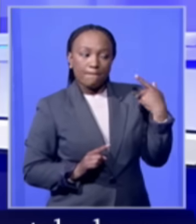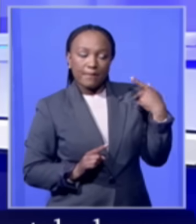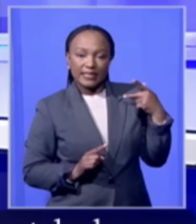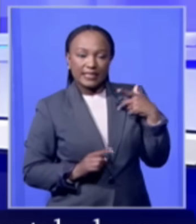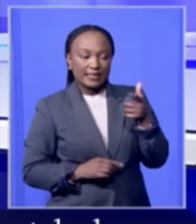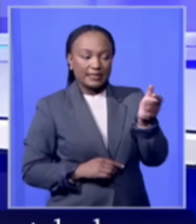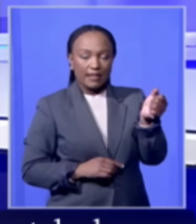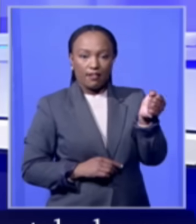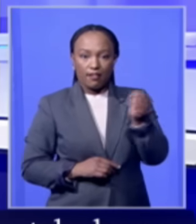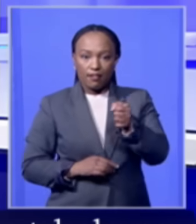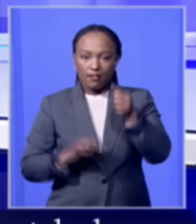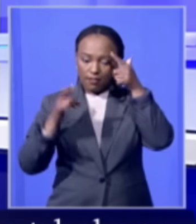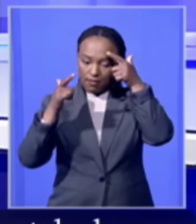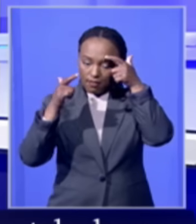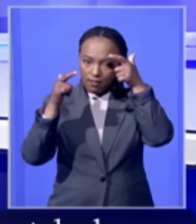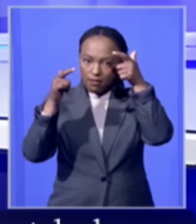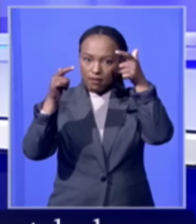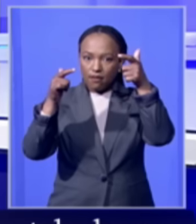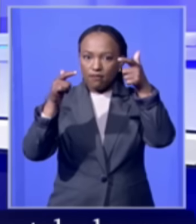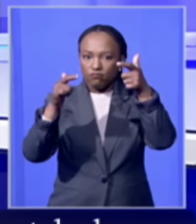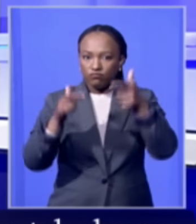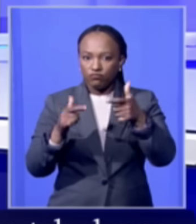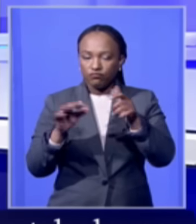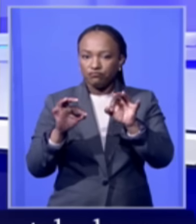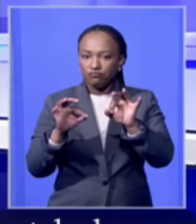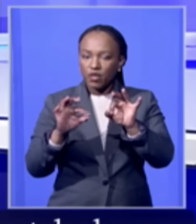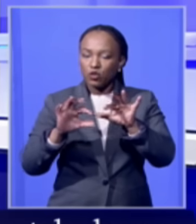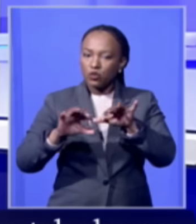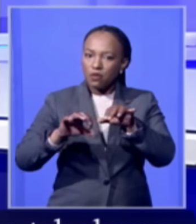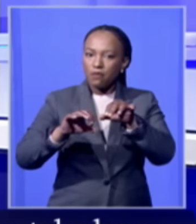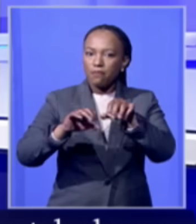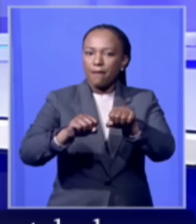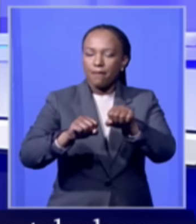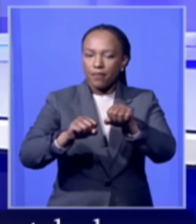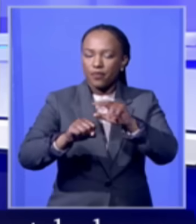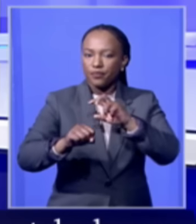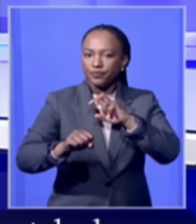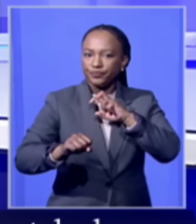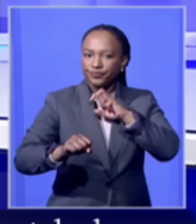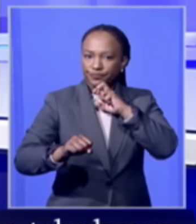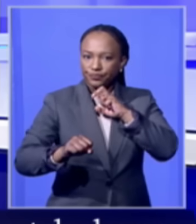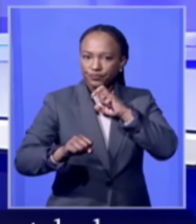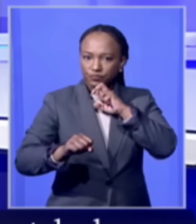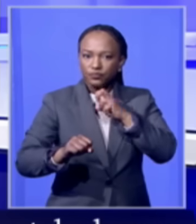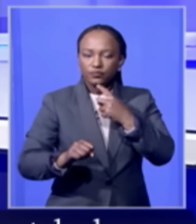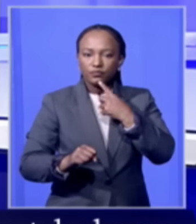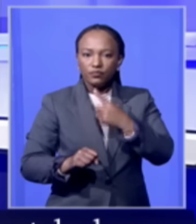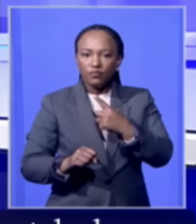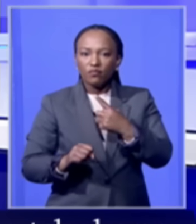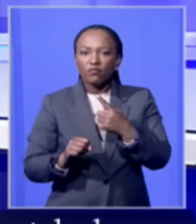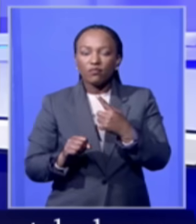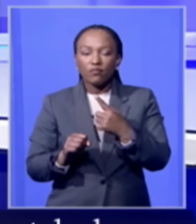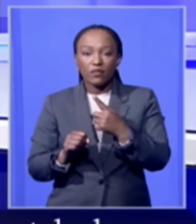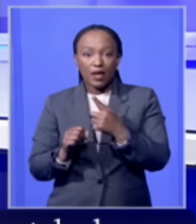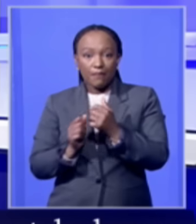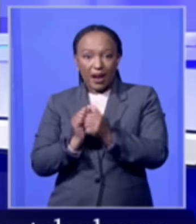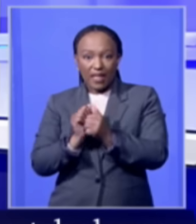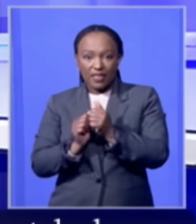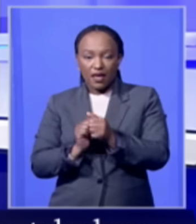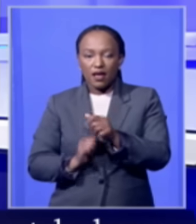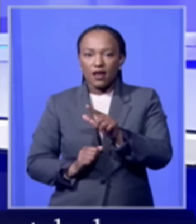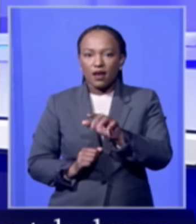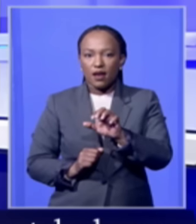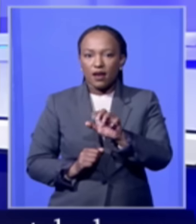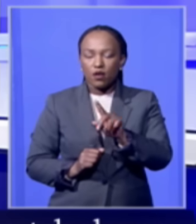motšatši bjalo ka motho wa maleba go tsorama setulo sa bogoši. Lekgotla le nyaka gore kgošana le kukela motšatši e be yena a